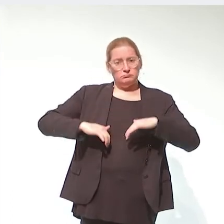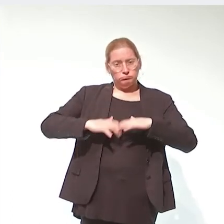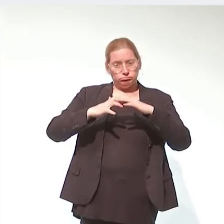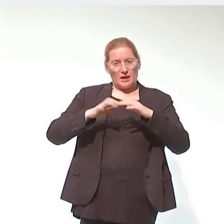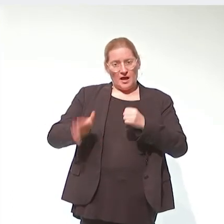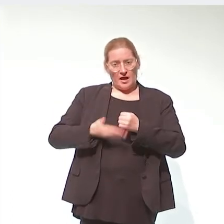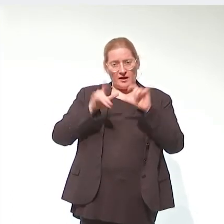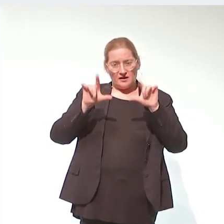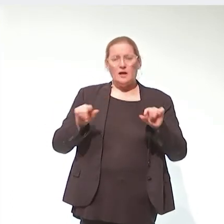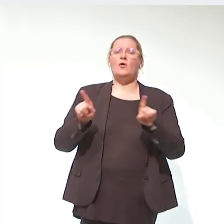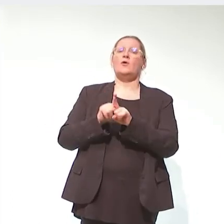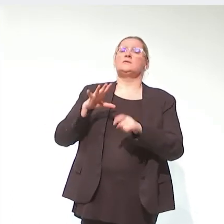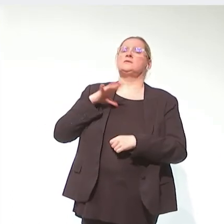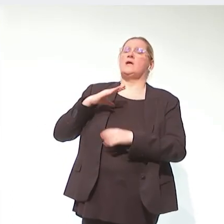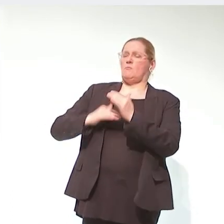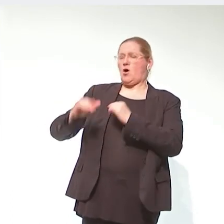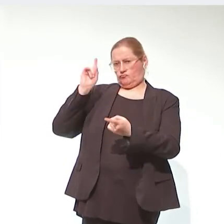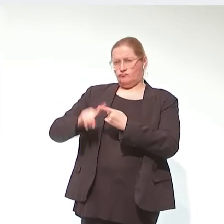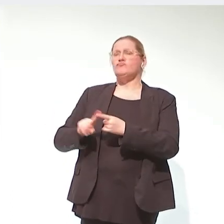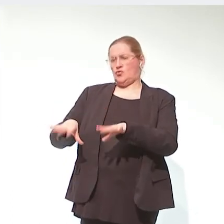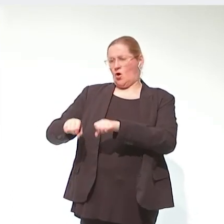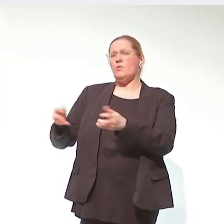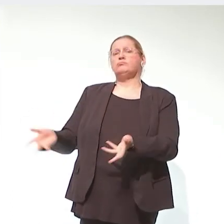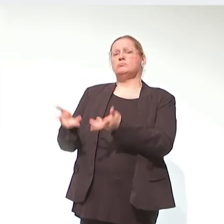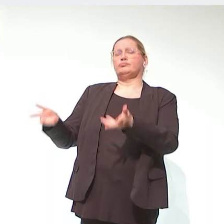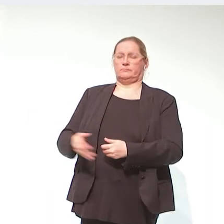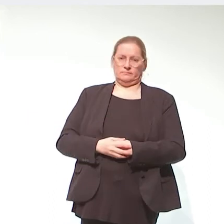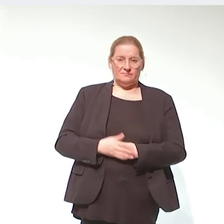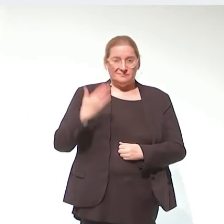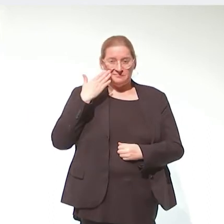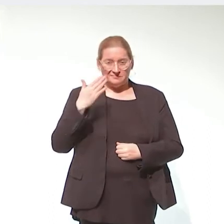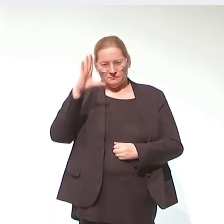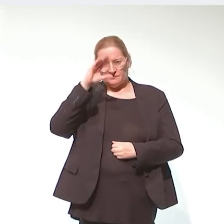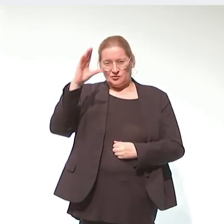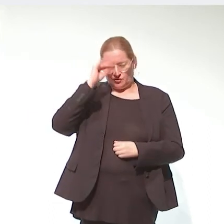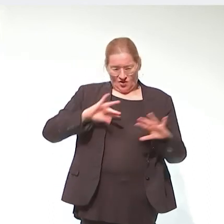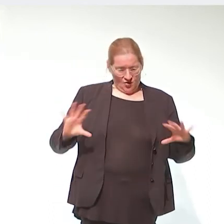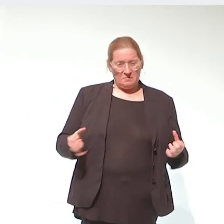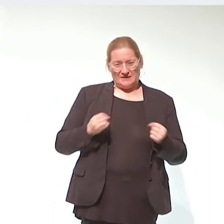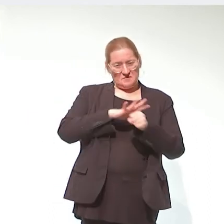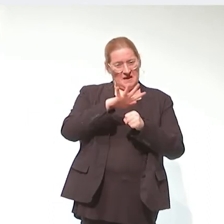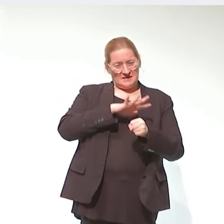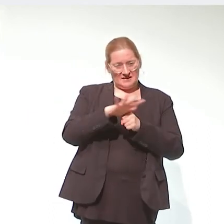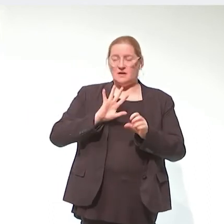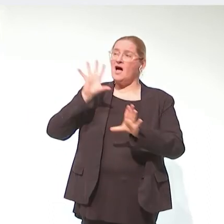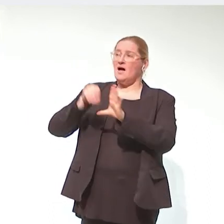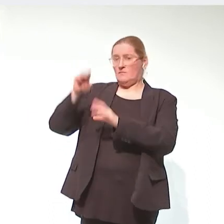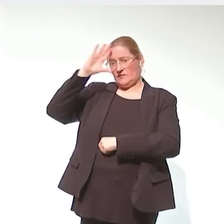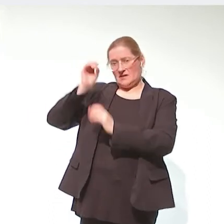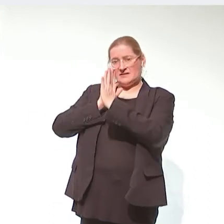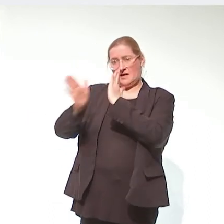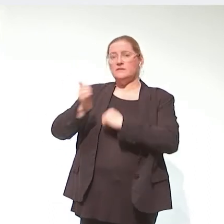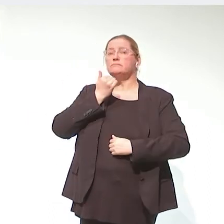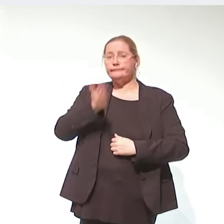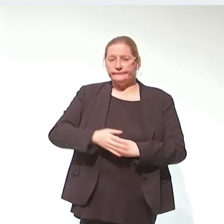Students who do not have the capabilities and they cannot enter the open labor market, they have the alternative